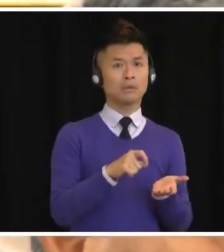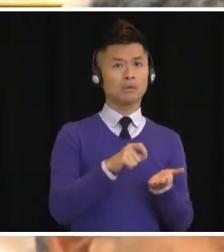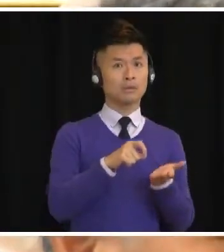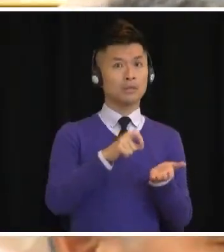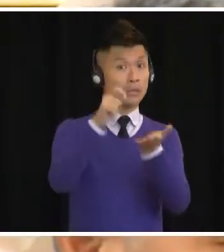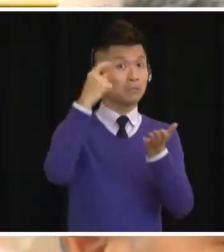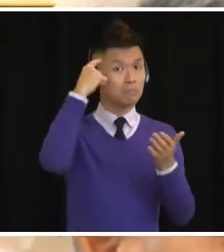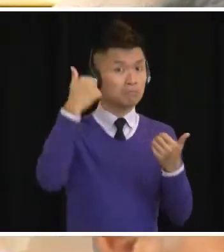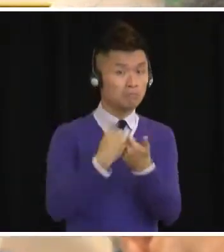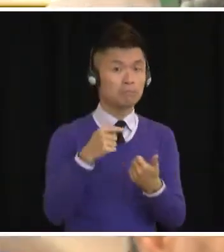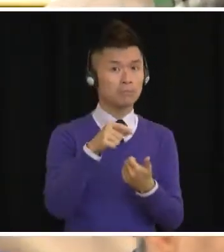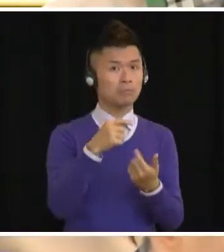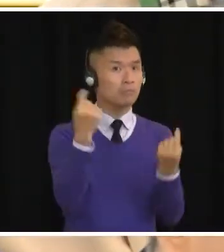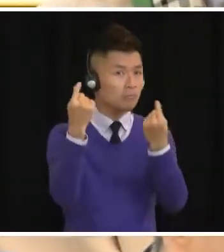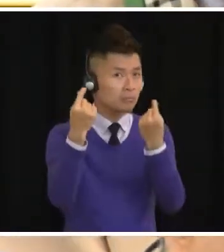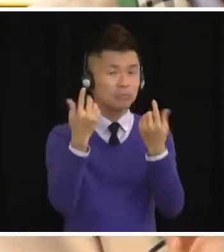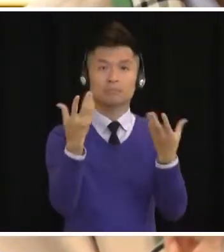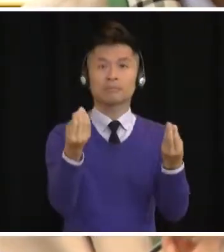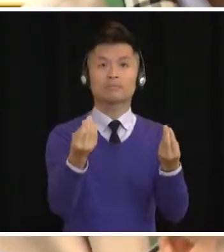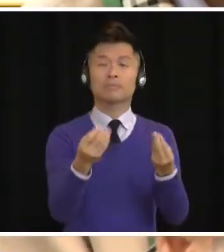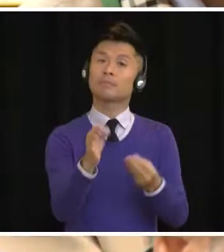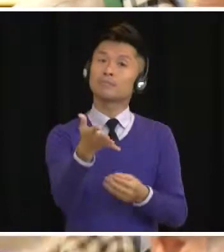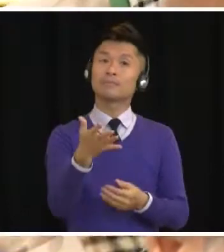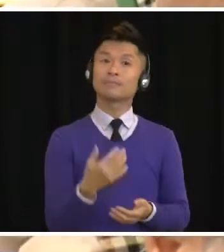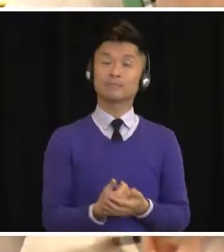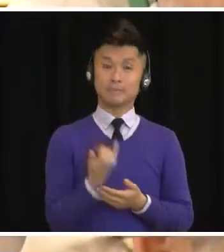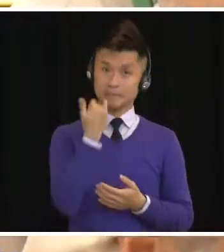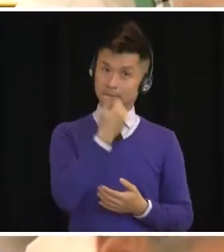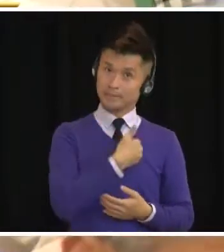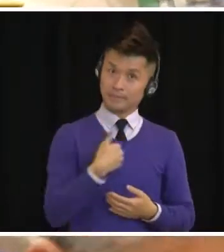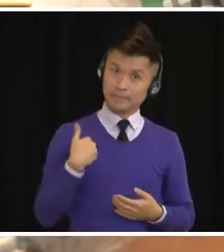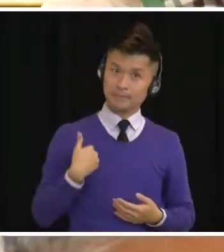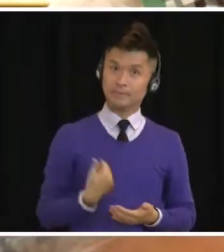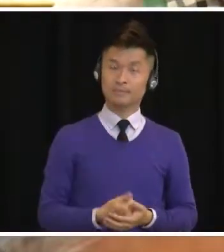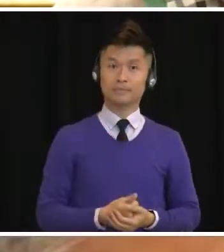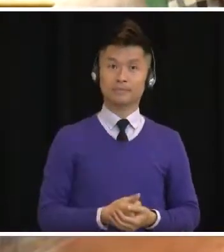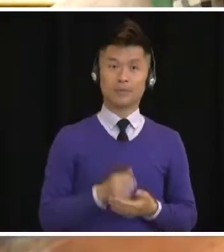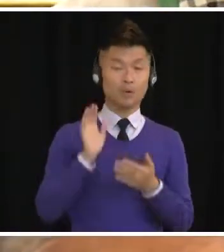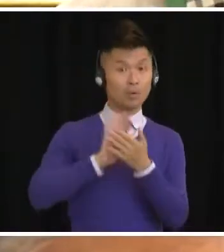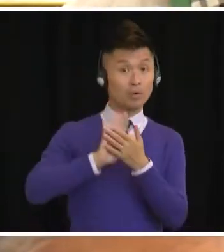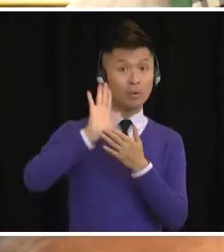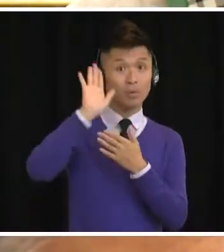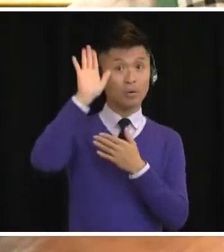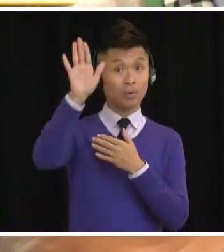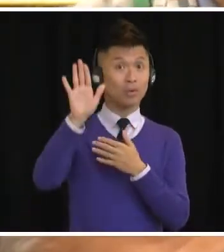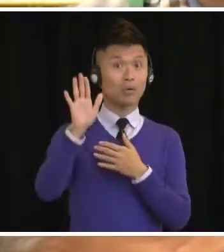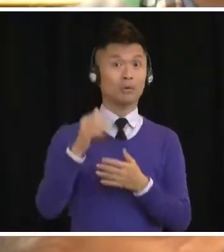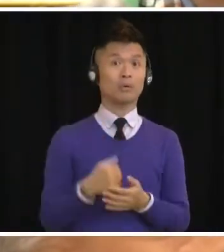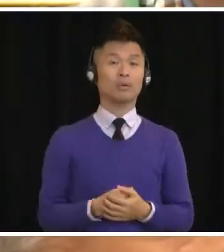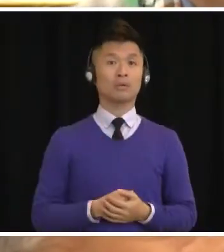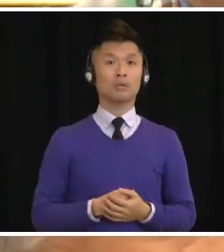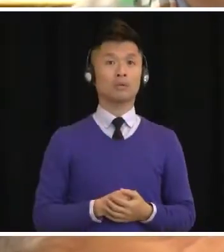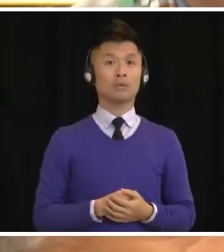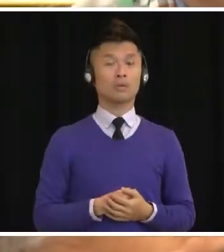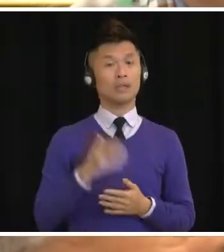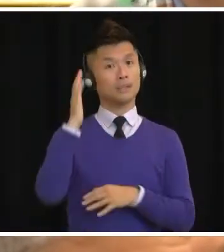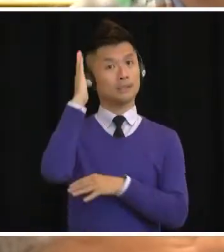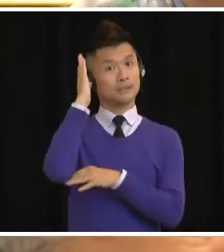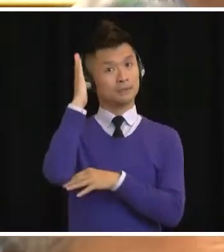the legislators did not talk about the same concern that they had back in